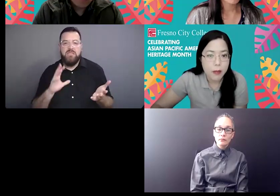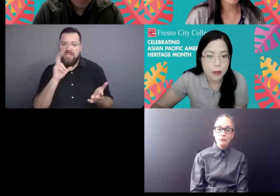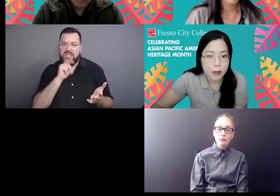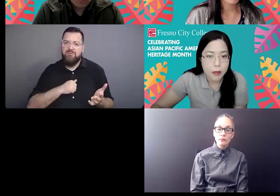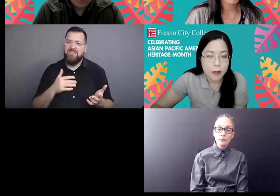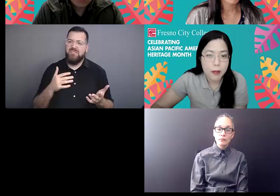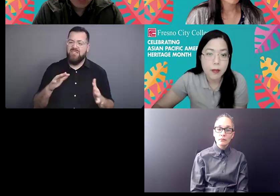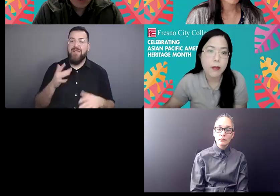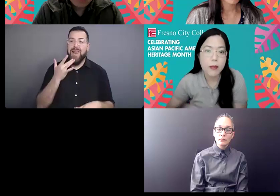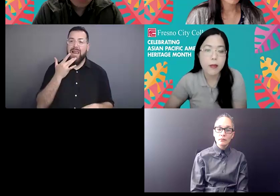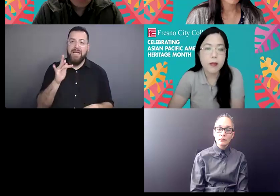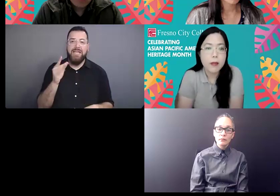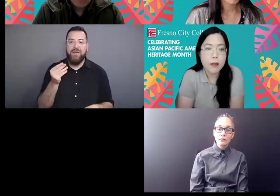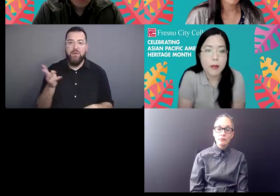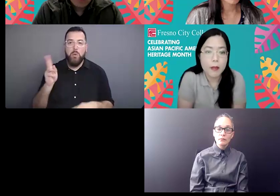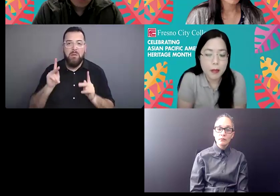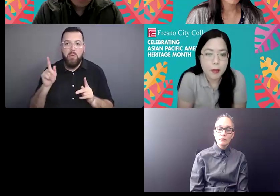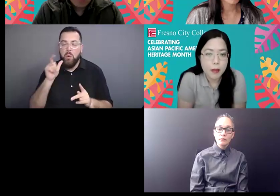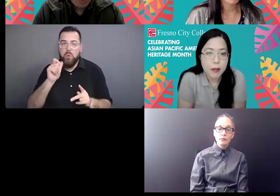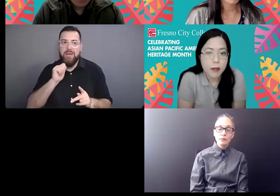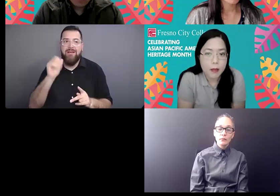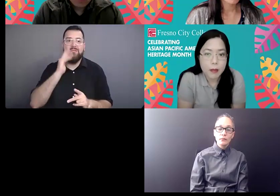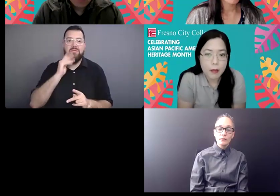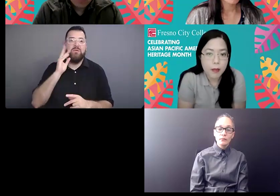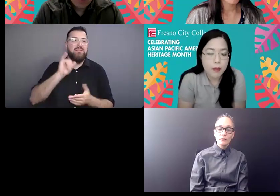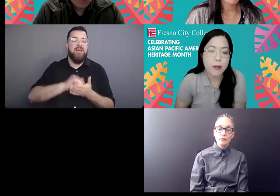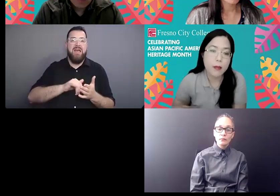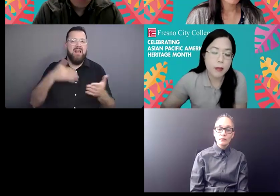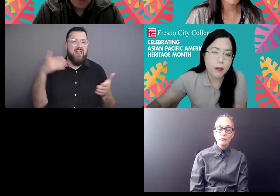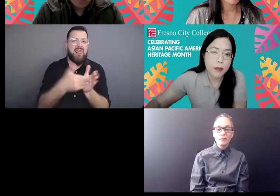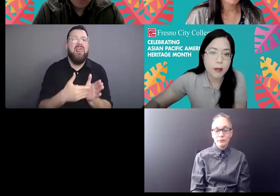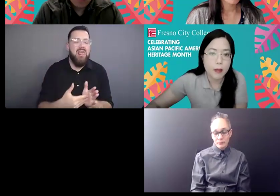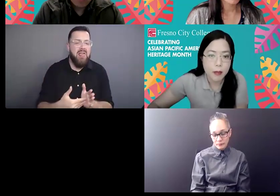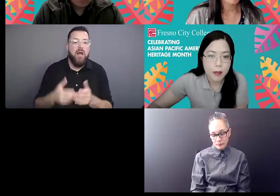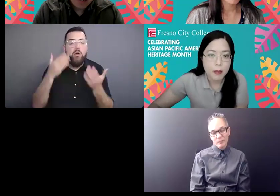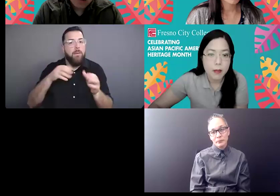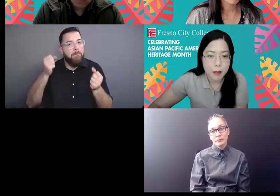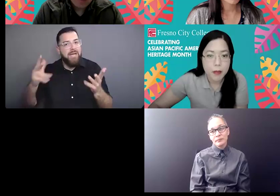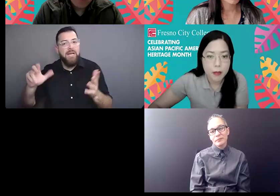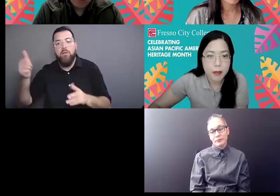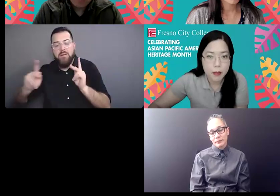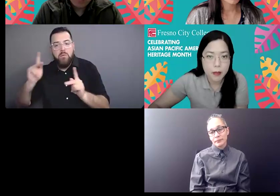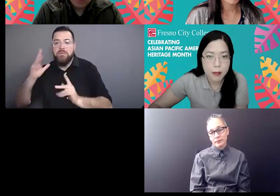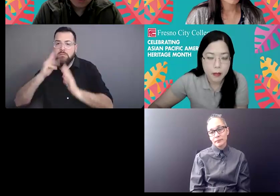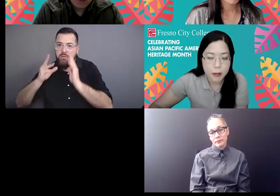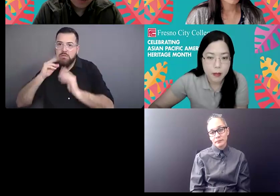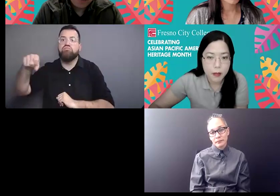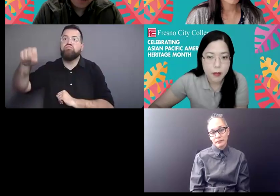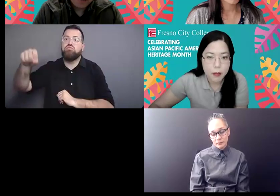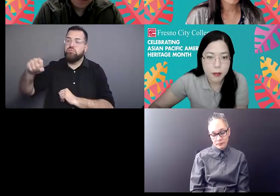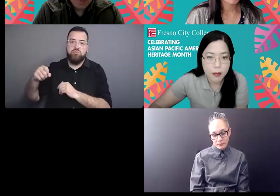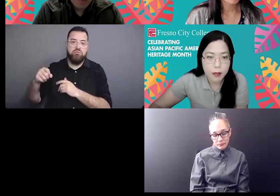didn't have one of those racial attacks. And so, I mean, many others have expressed that they've had, you know, attacks, or if they've had been